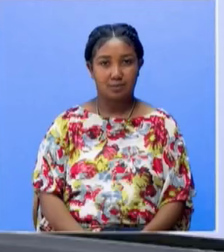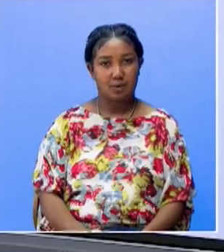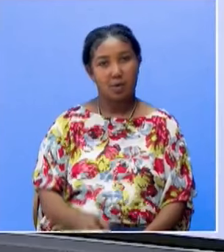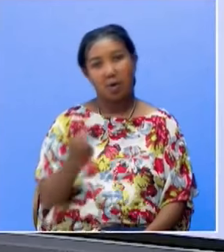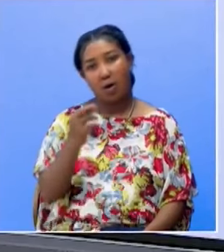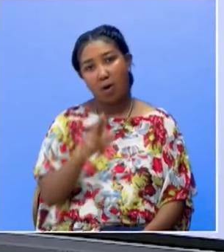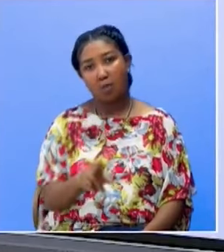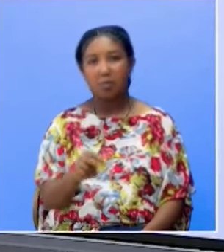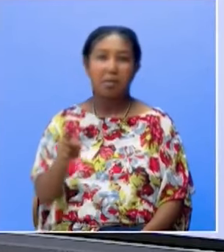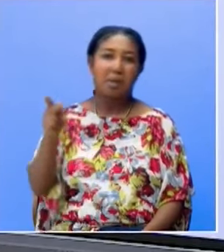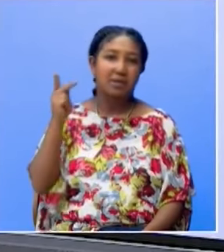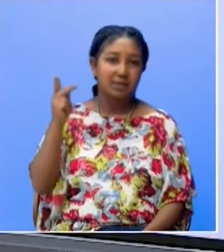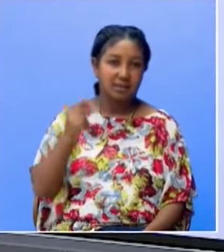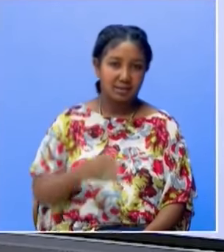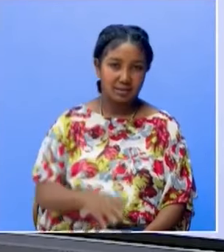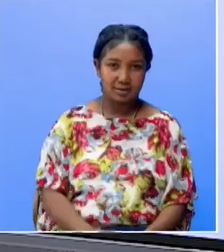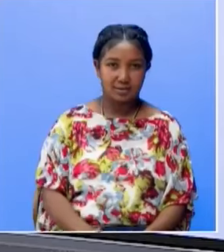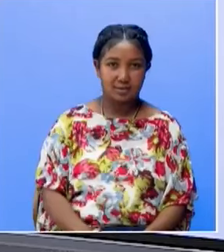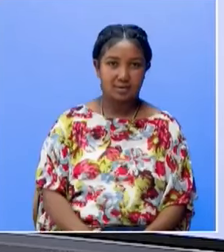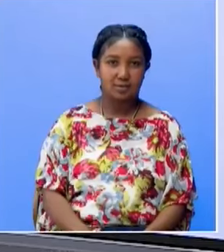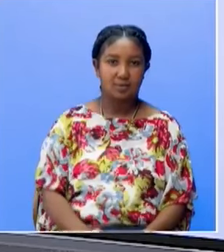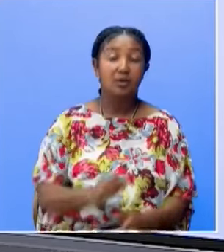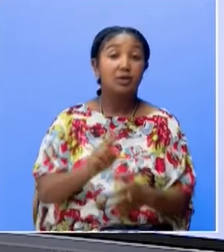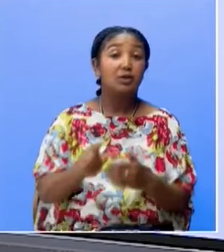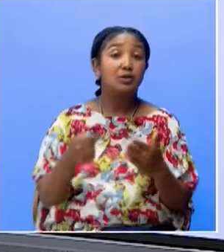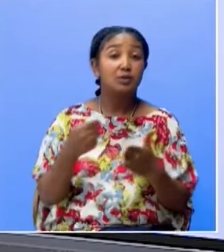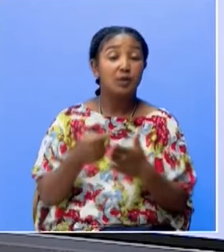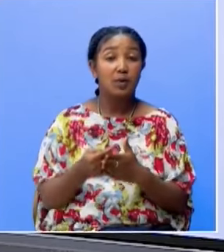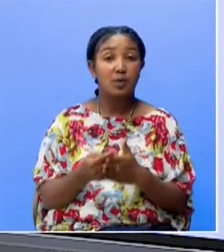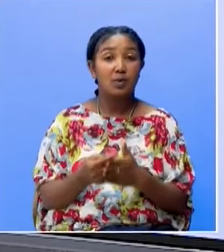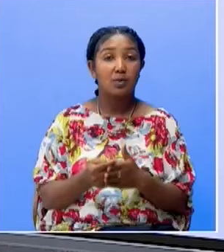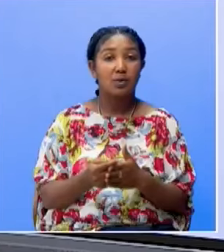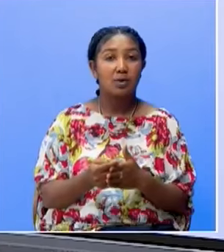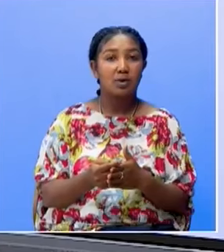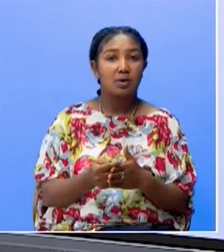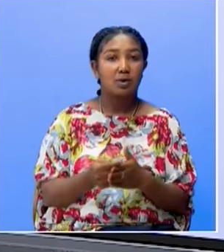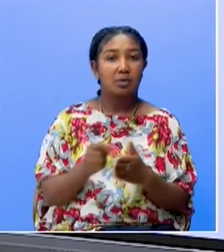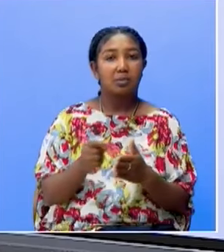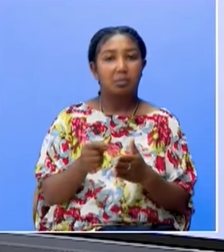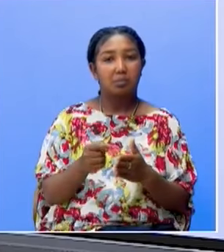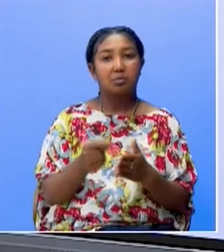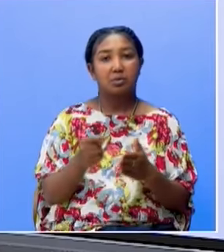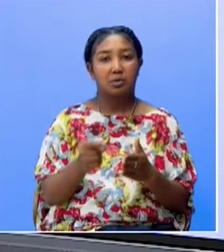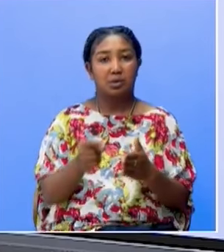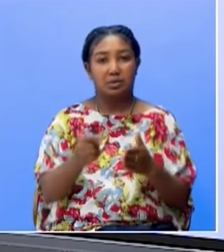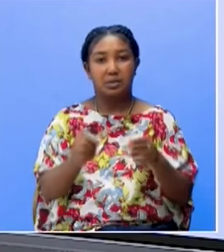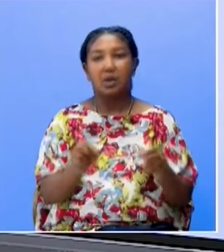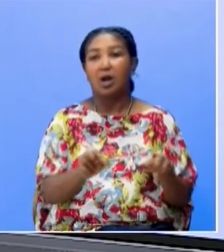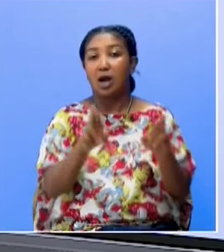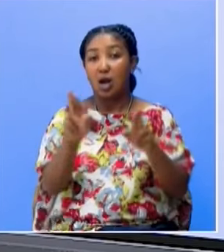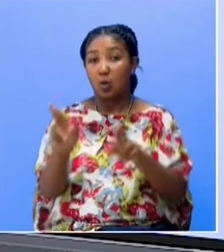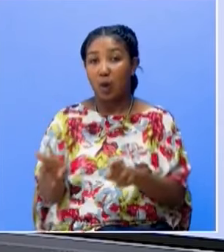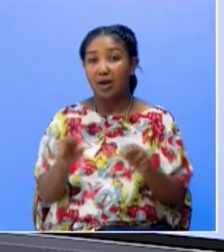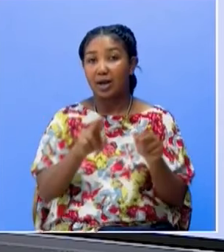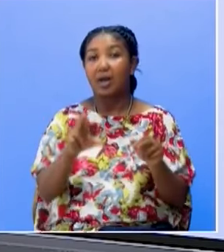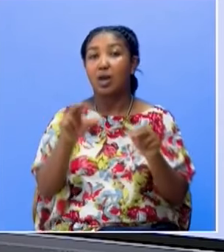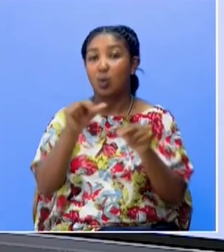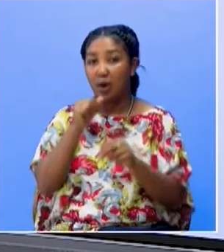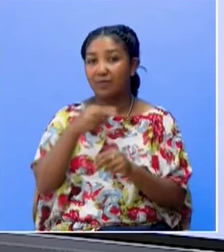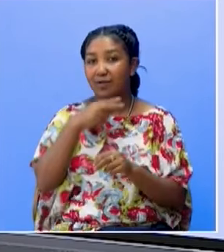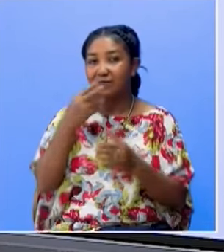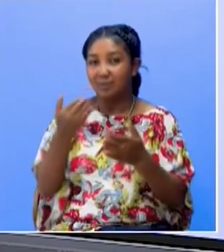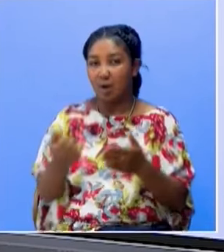or past tense. So, now we will say something about regular and irregular